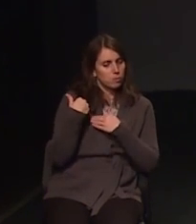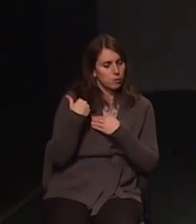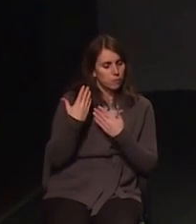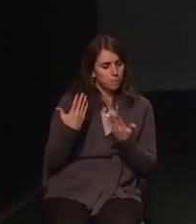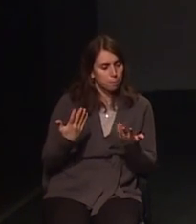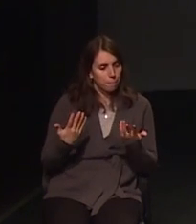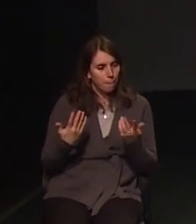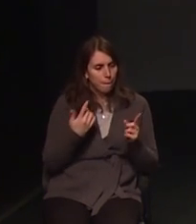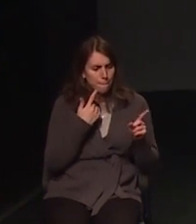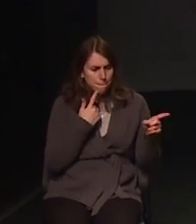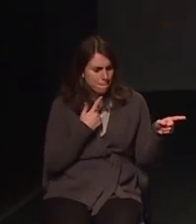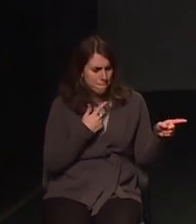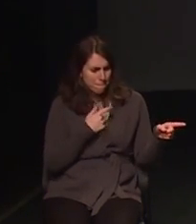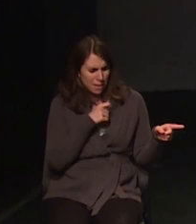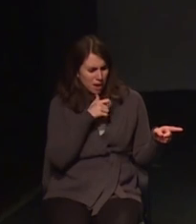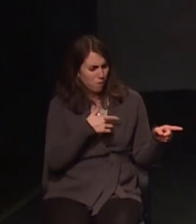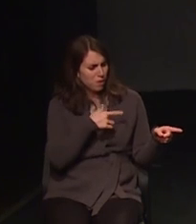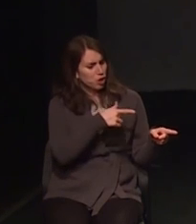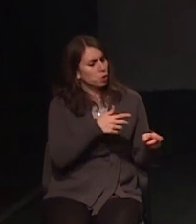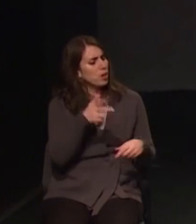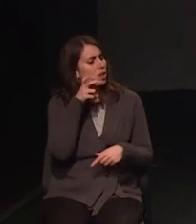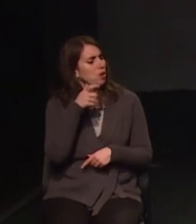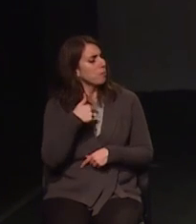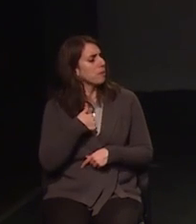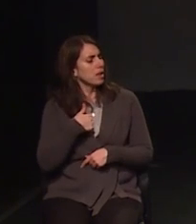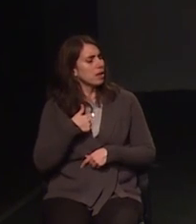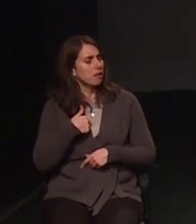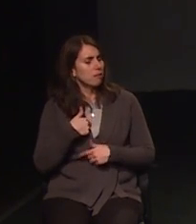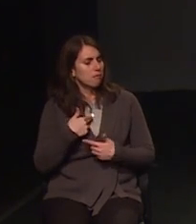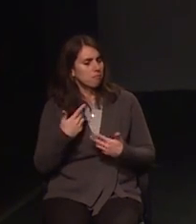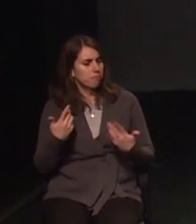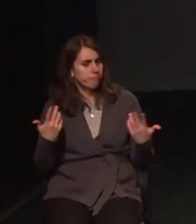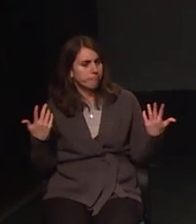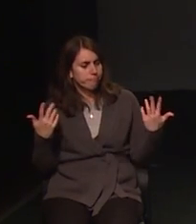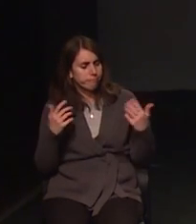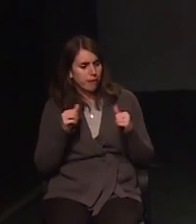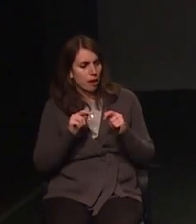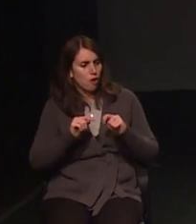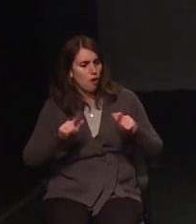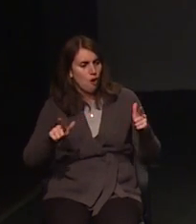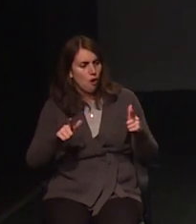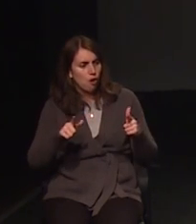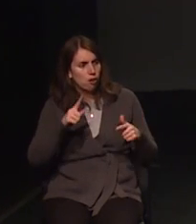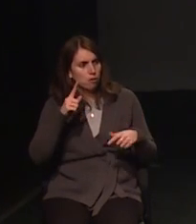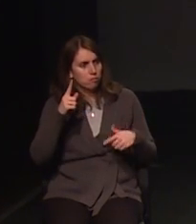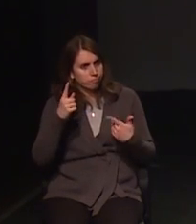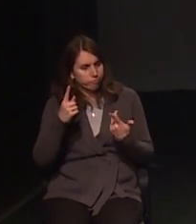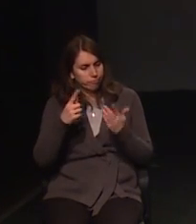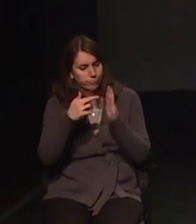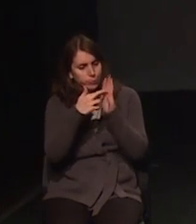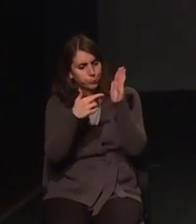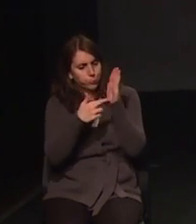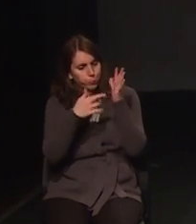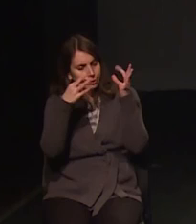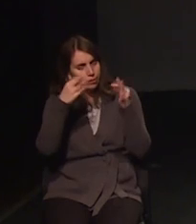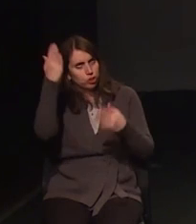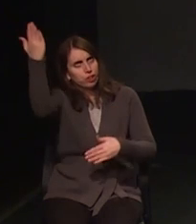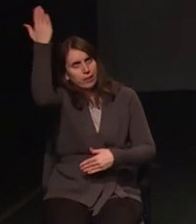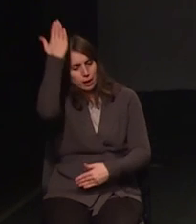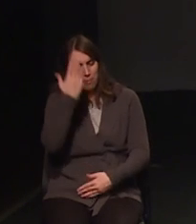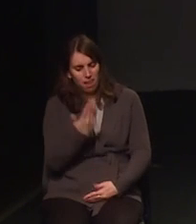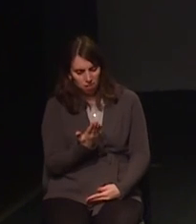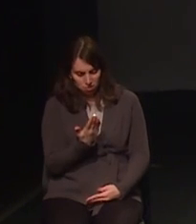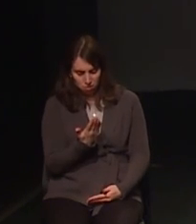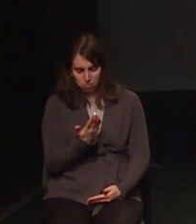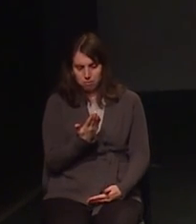popular change, I don't feel heard in this at all. This came down and no one asked me. And that's our opportunity to